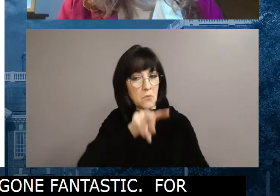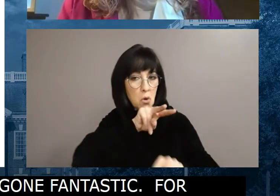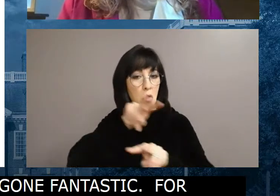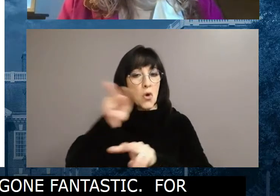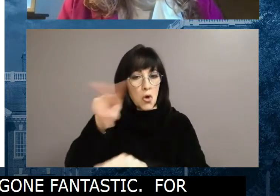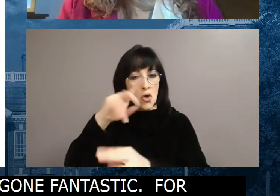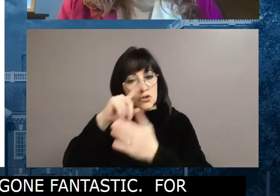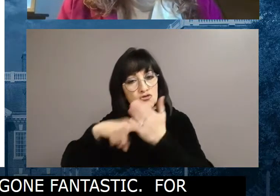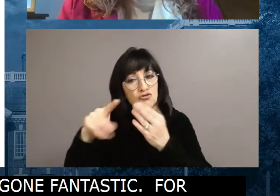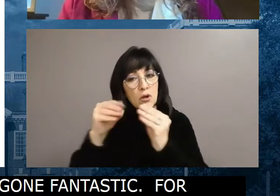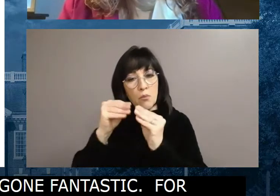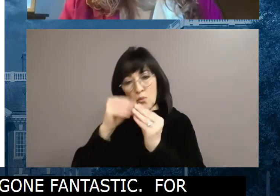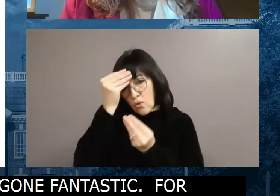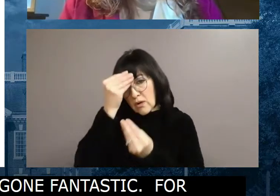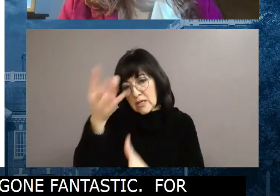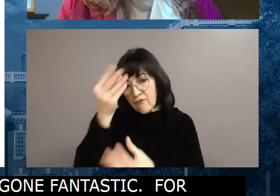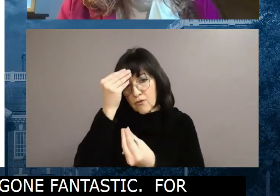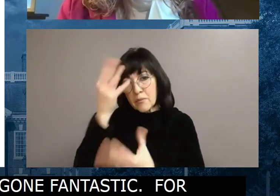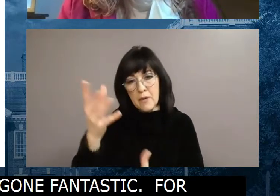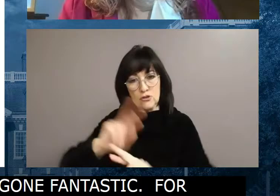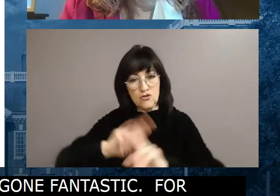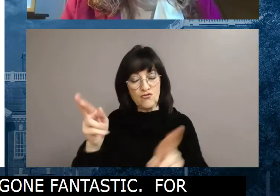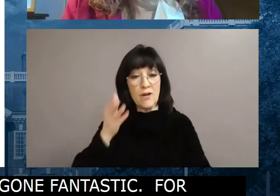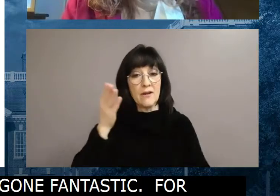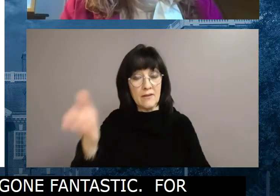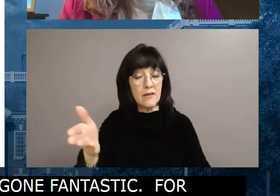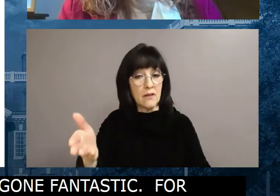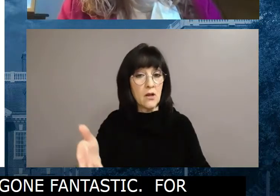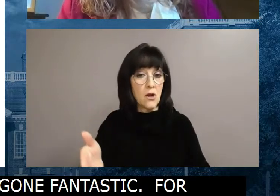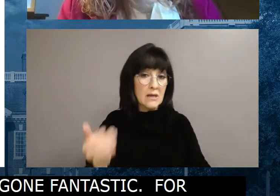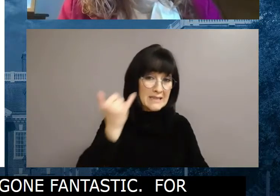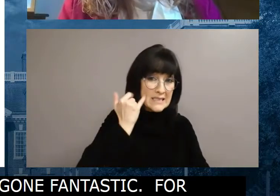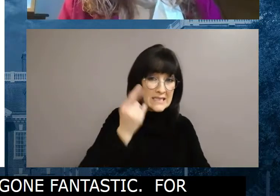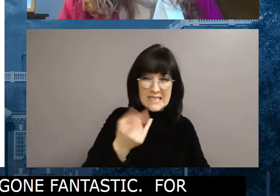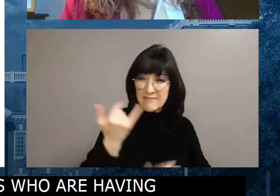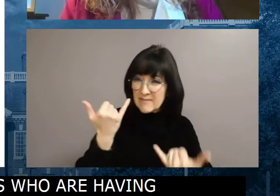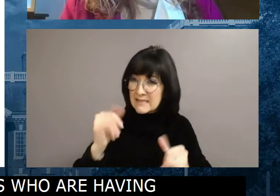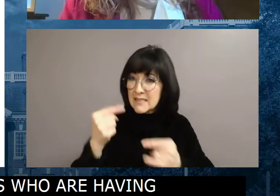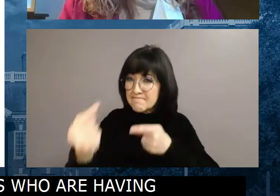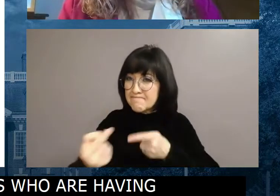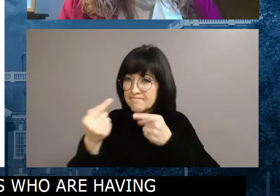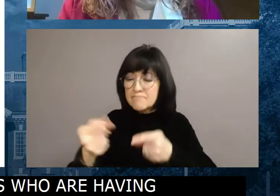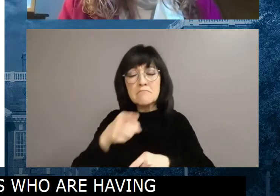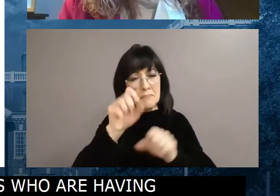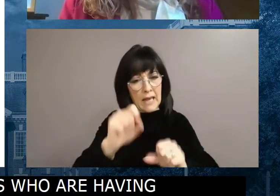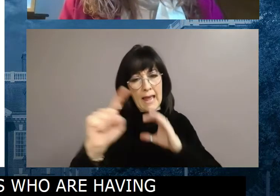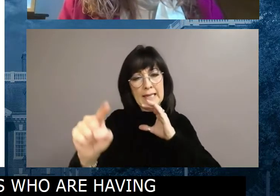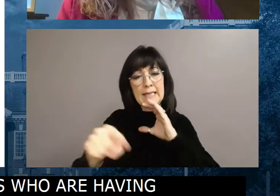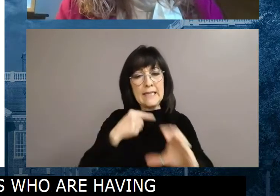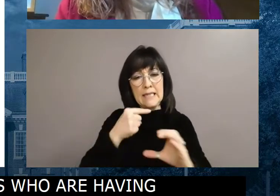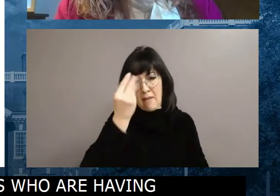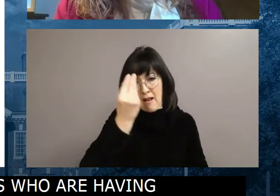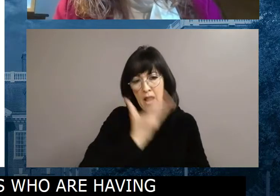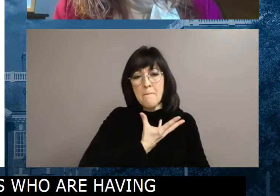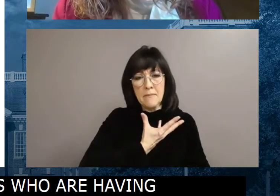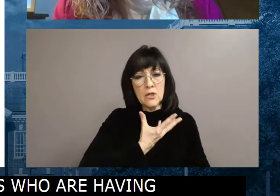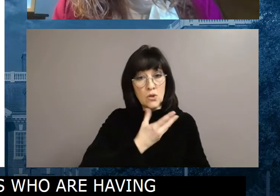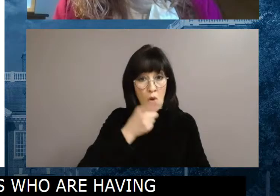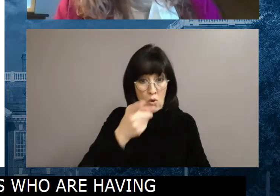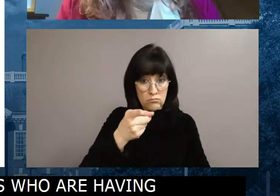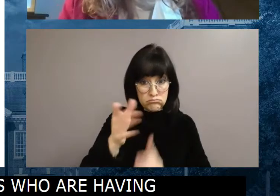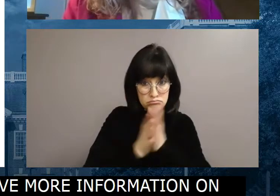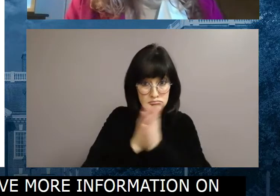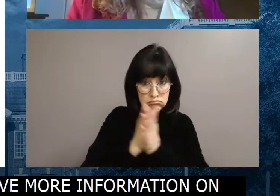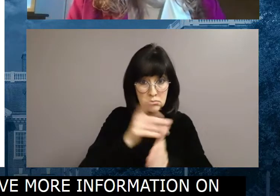the disability section, but you also can shoot us an email and let us know if you're having trouble finding your vaccine at